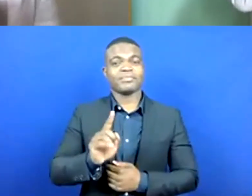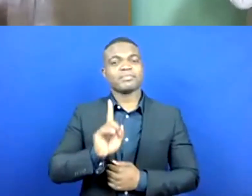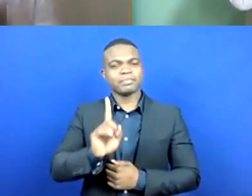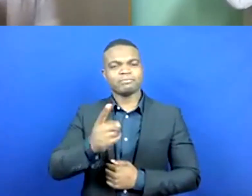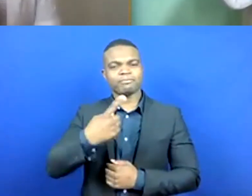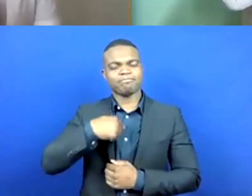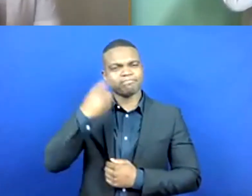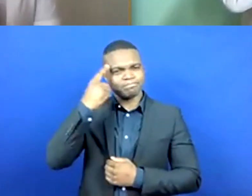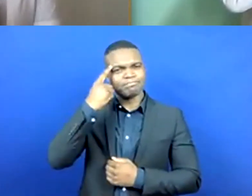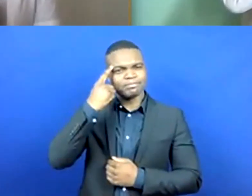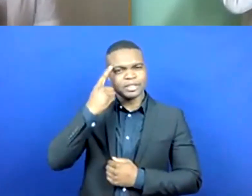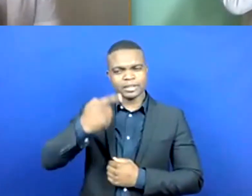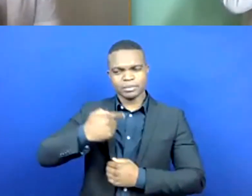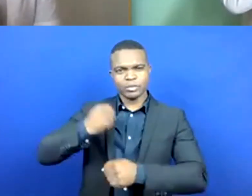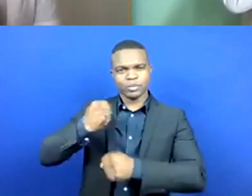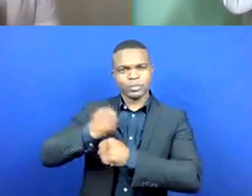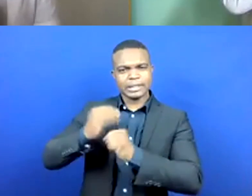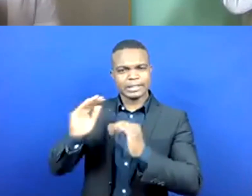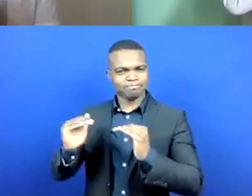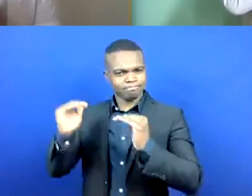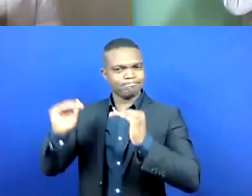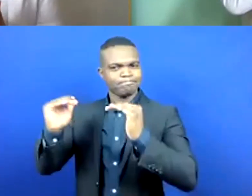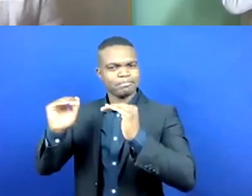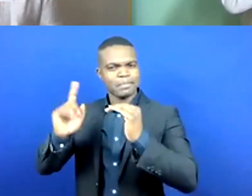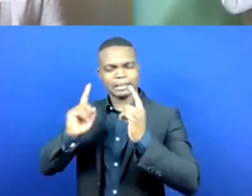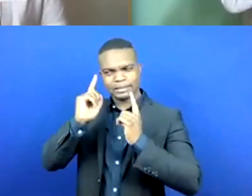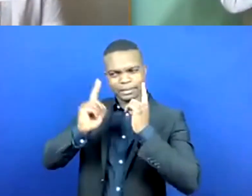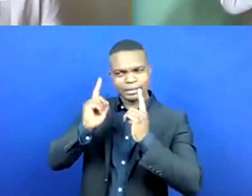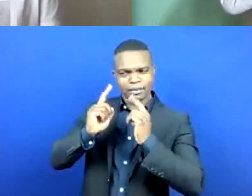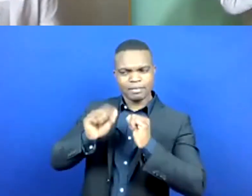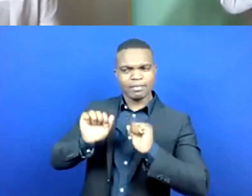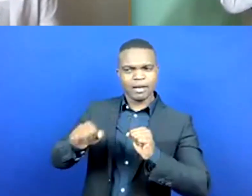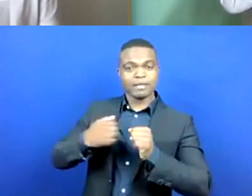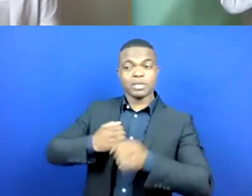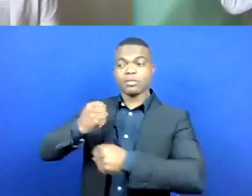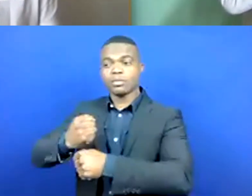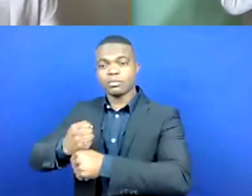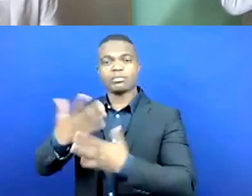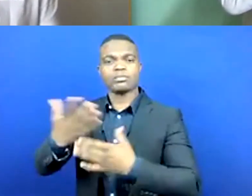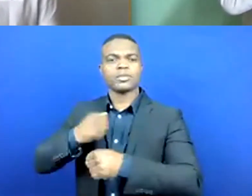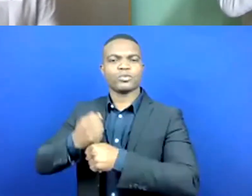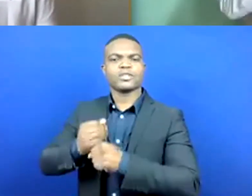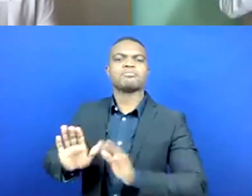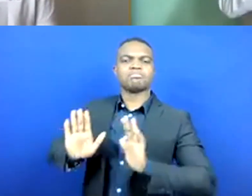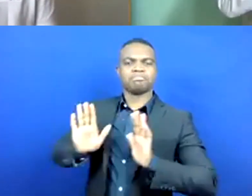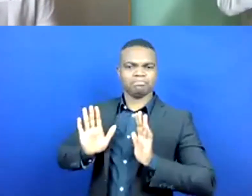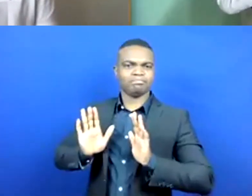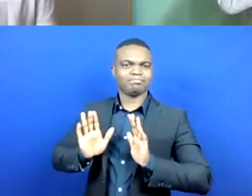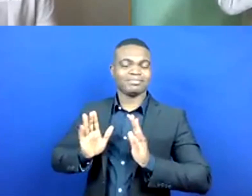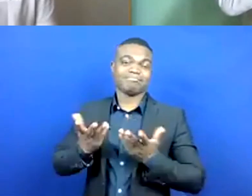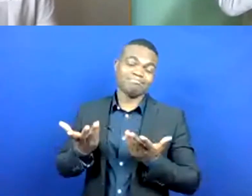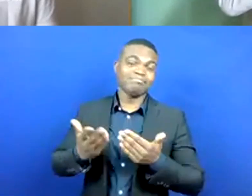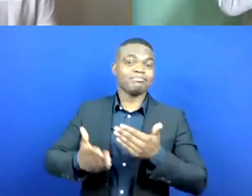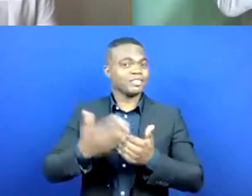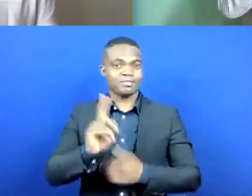very difficult circumstances. Yeah. And I think, as you raised in your presentation as well, sometimes it may